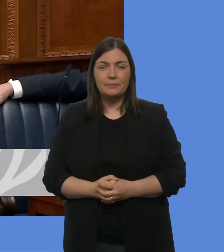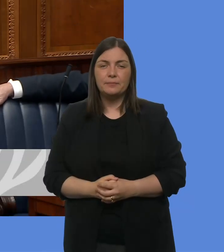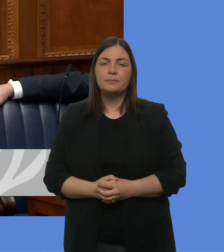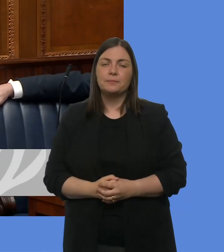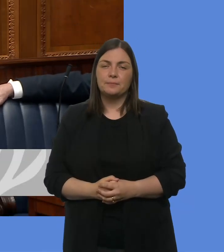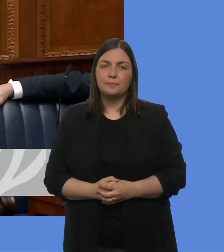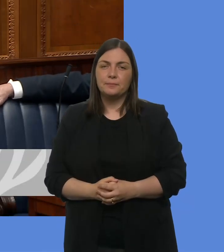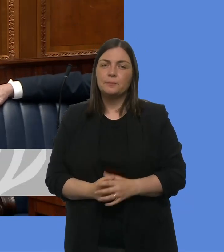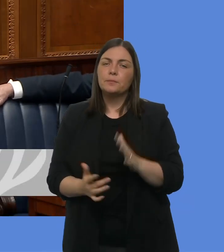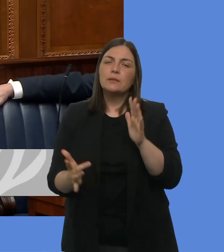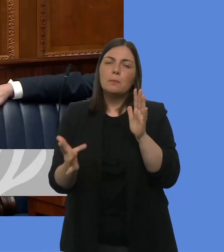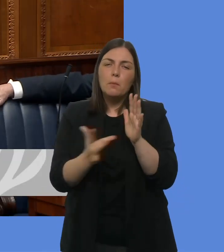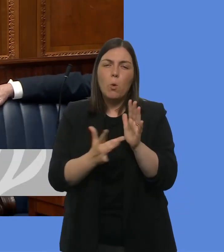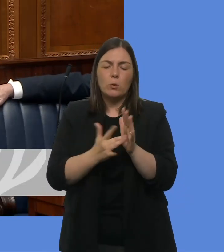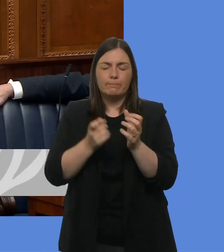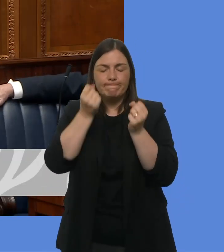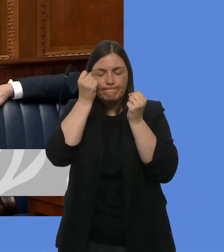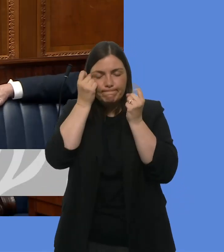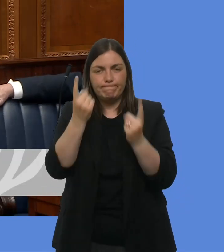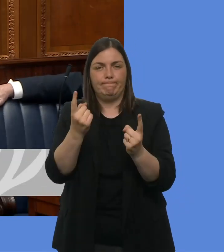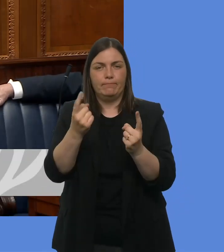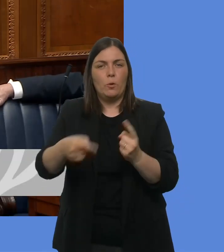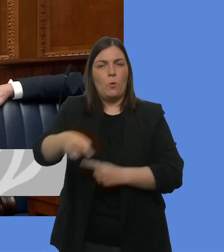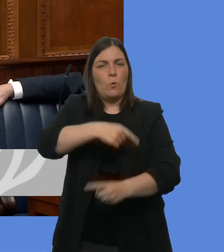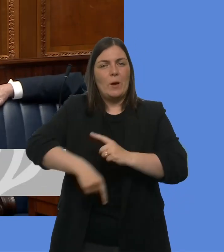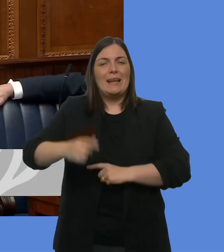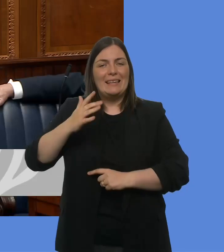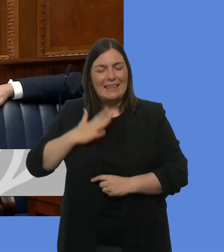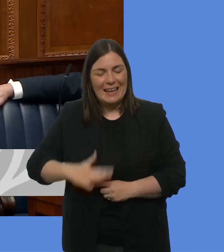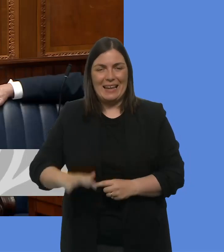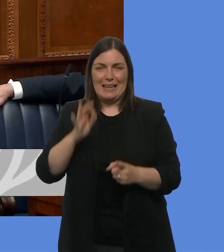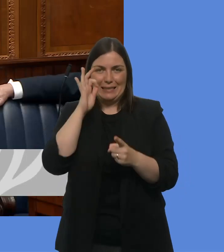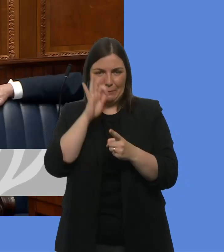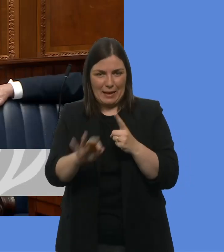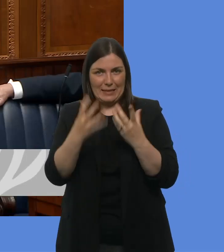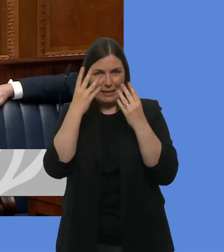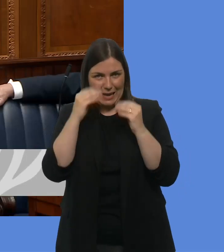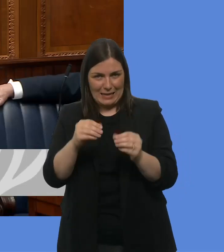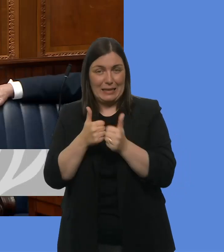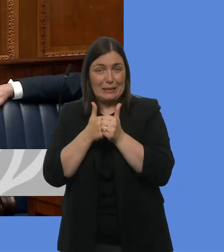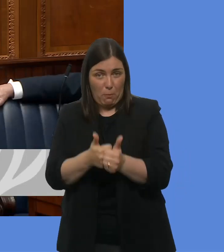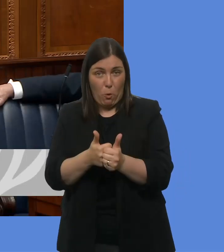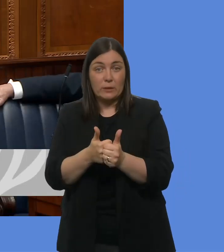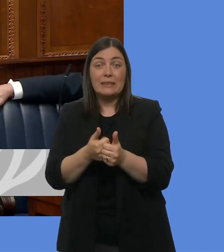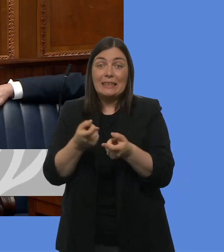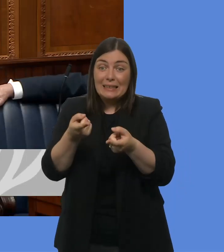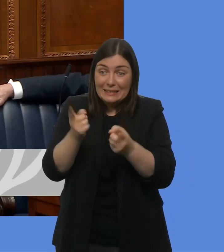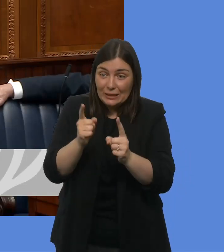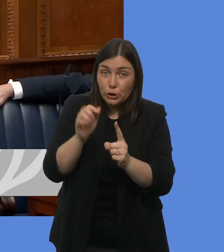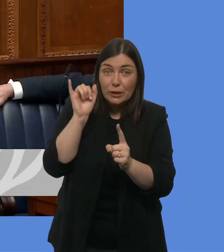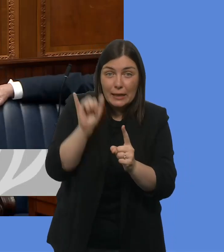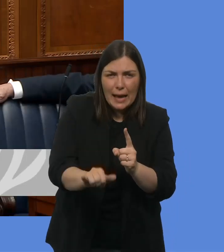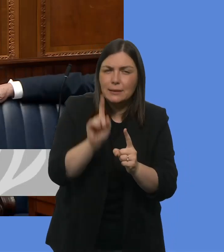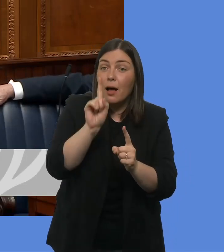that the need for specialised educational support does not end with teachers. Schools must provide